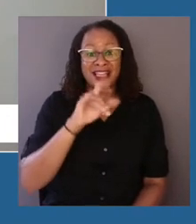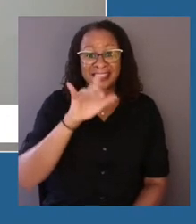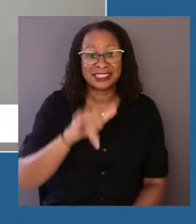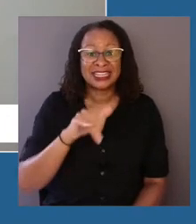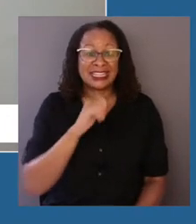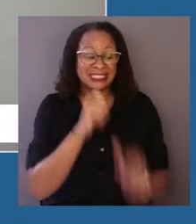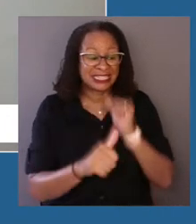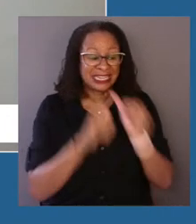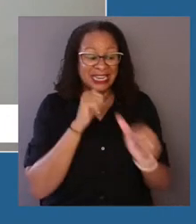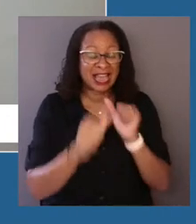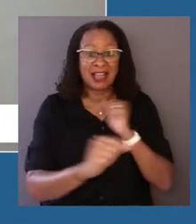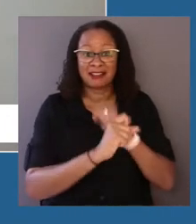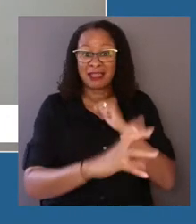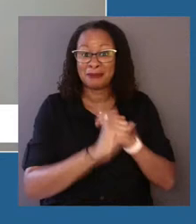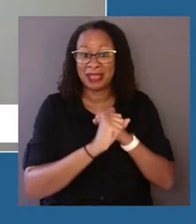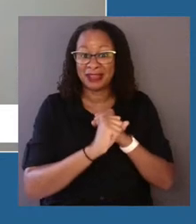that